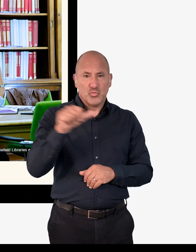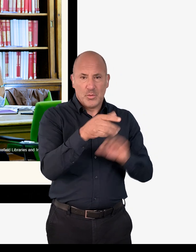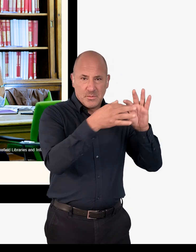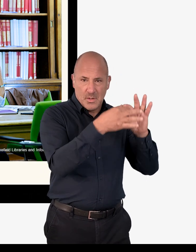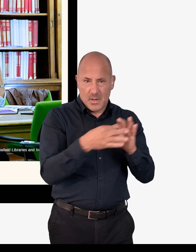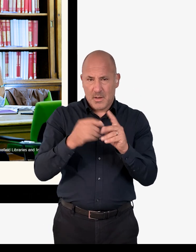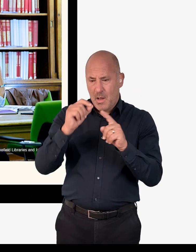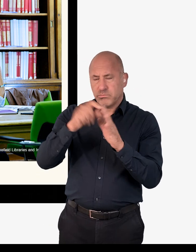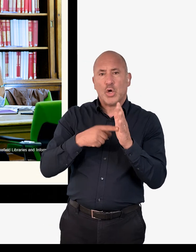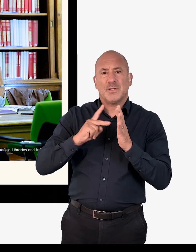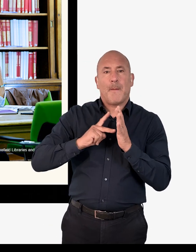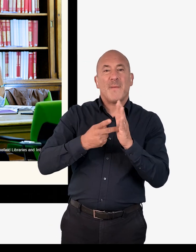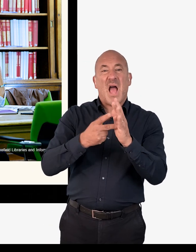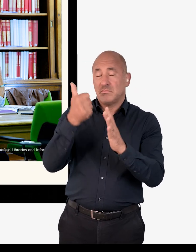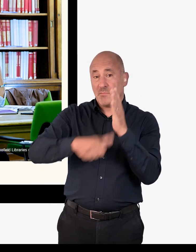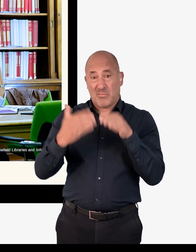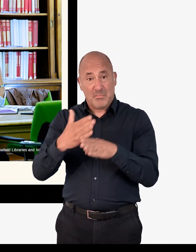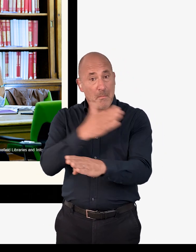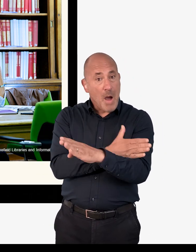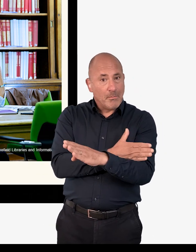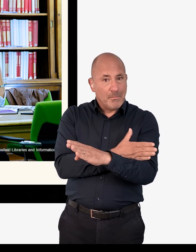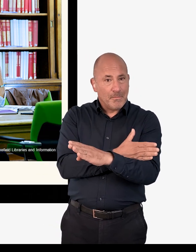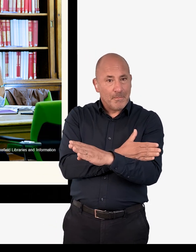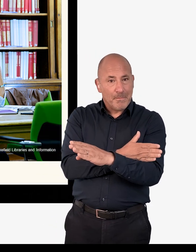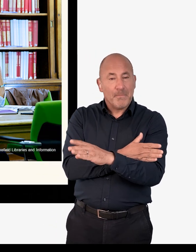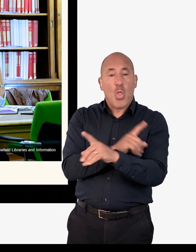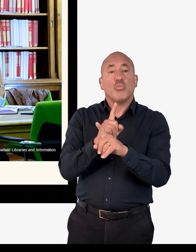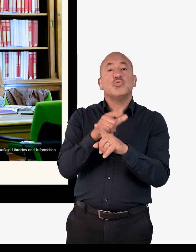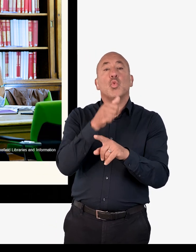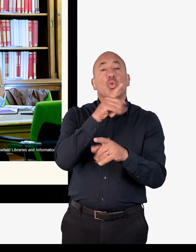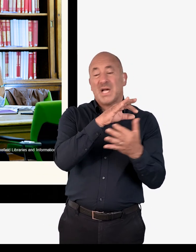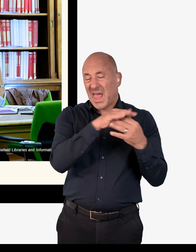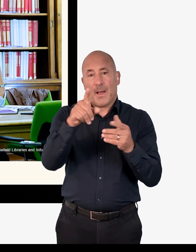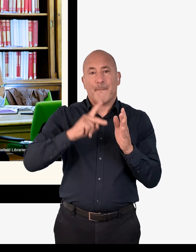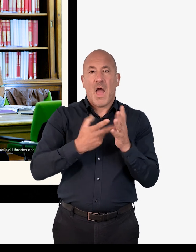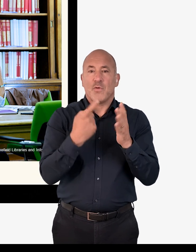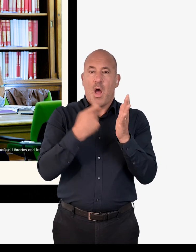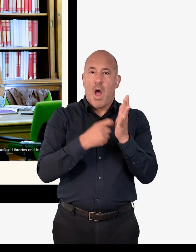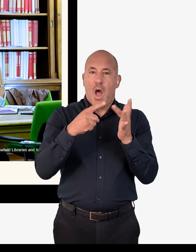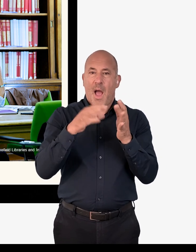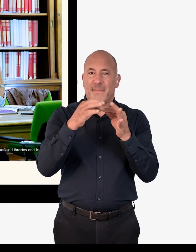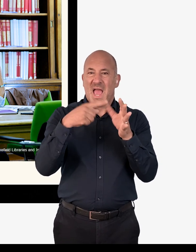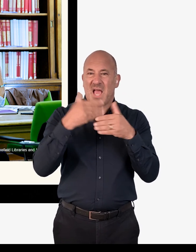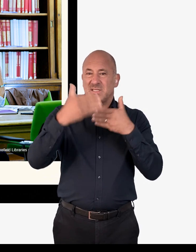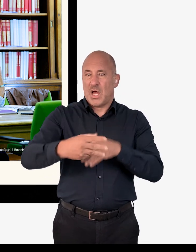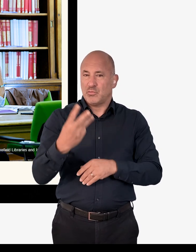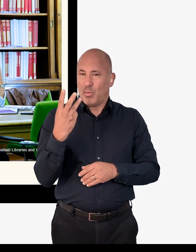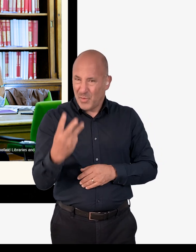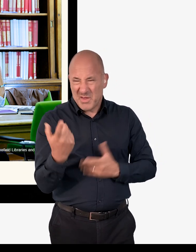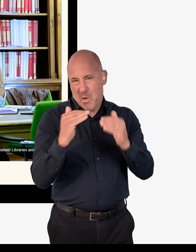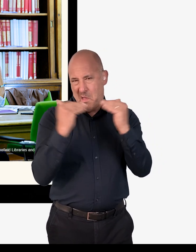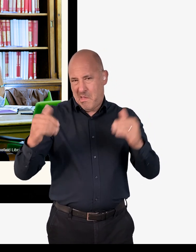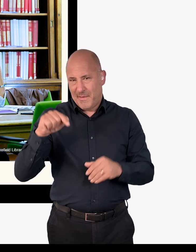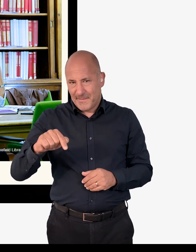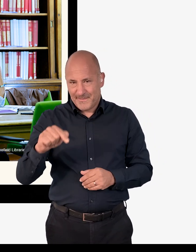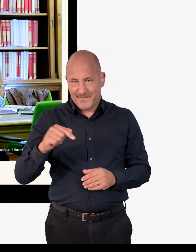Access audits should influence the project plans from an early stage and be used to inform your plans at